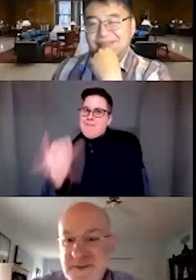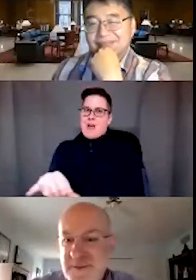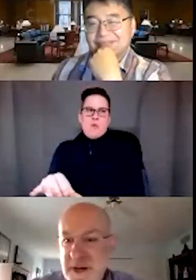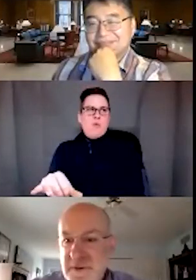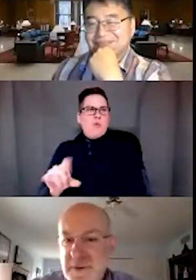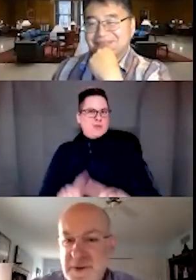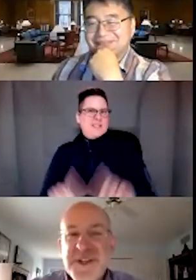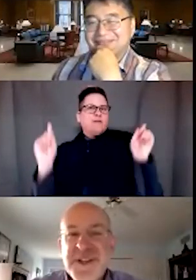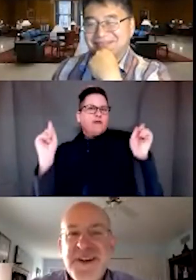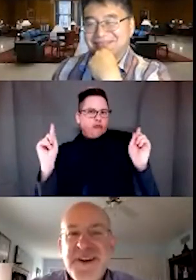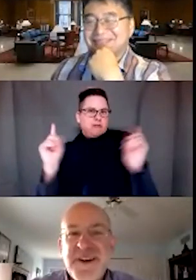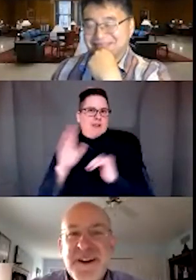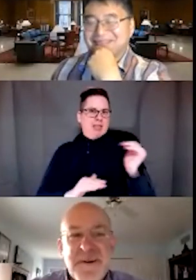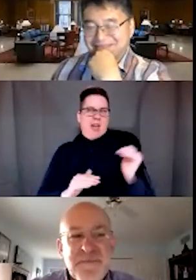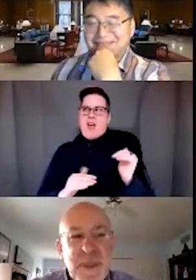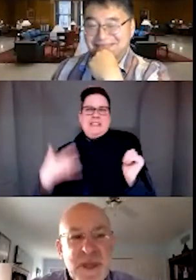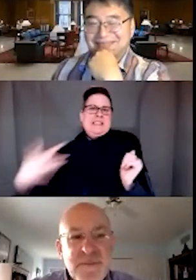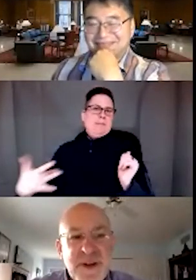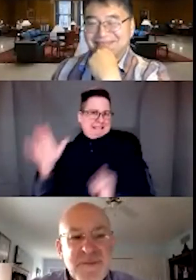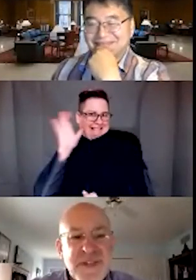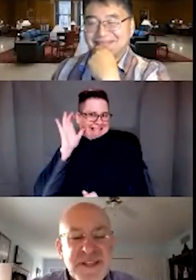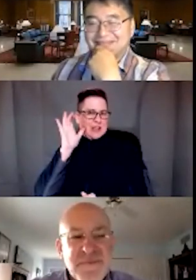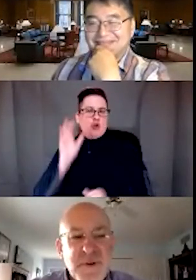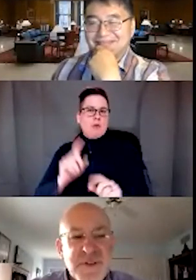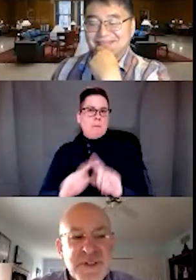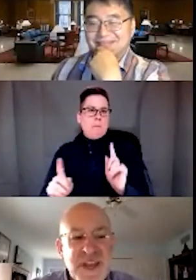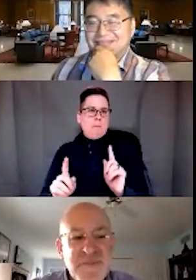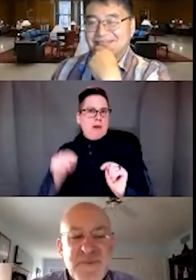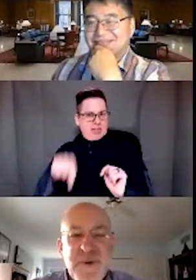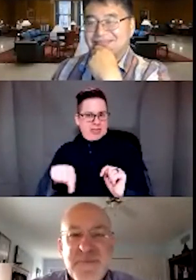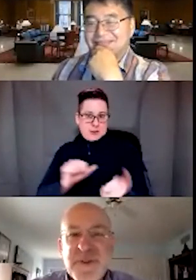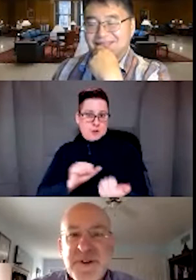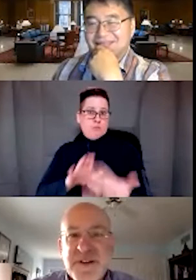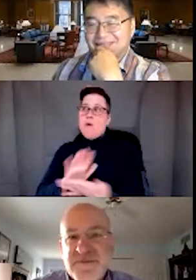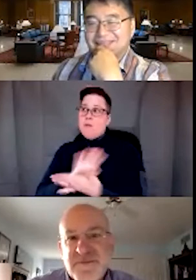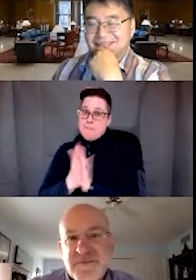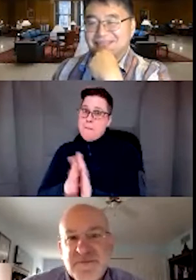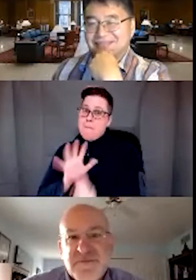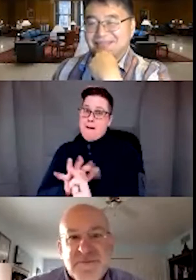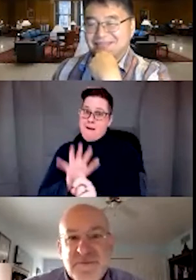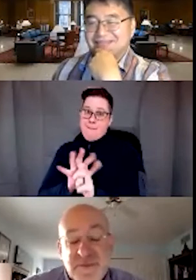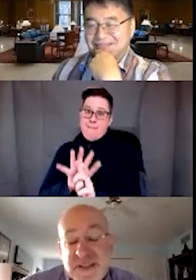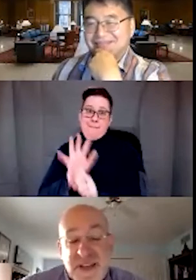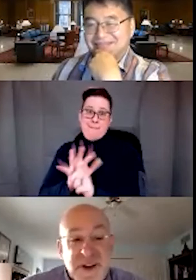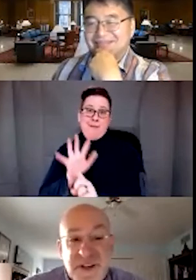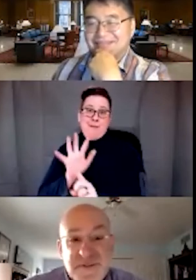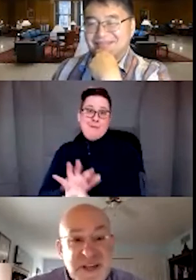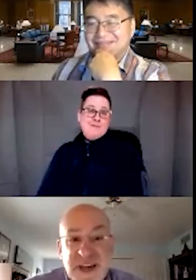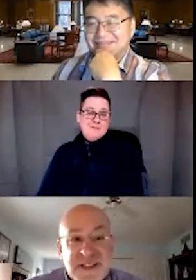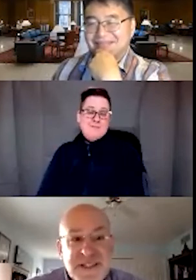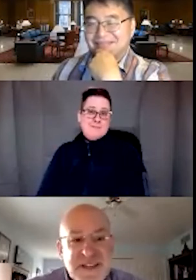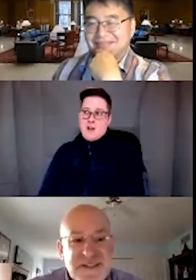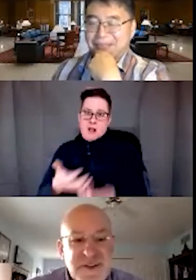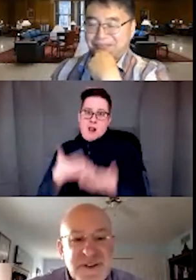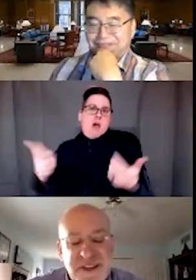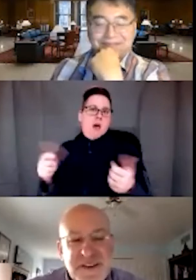than what we usually hear. But obviously, this approach is getting more popular in lots of areas of